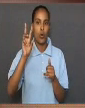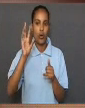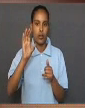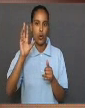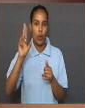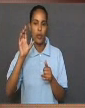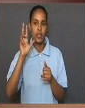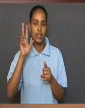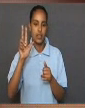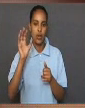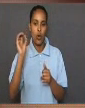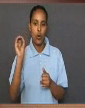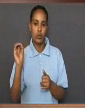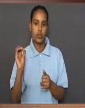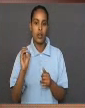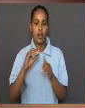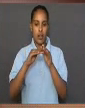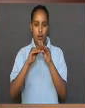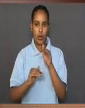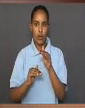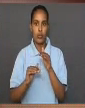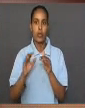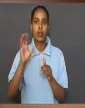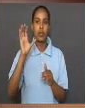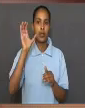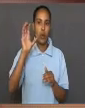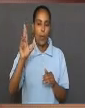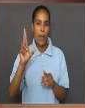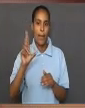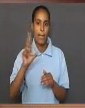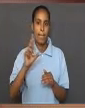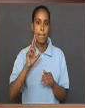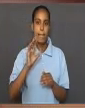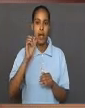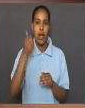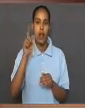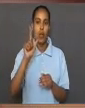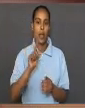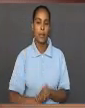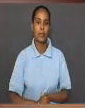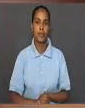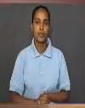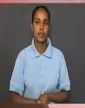chromium-3 oxide is reduced to chromium by aluminium.